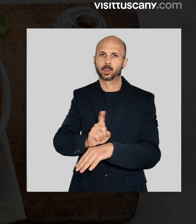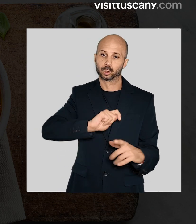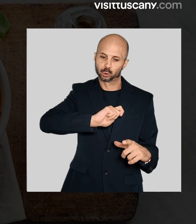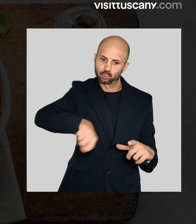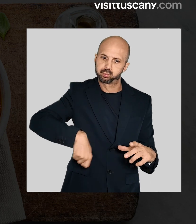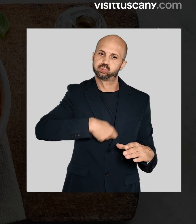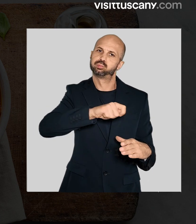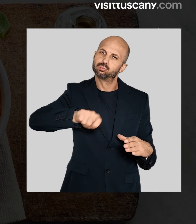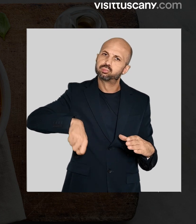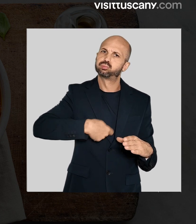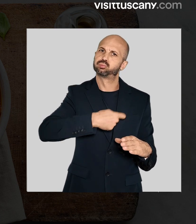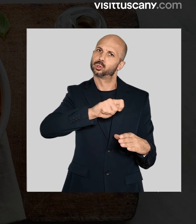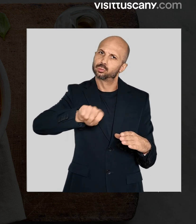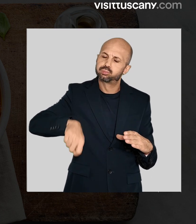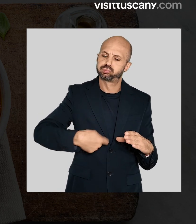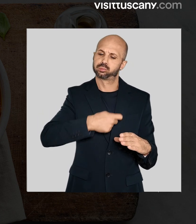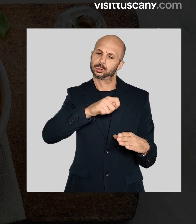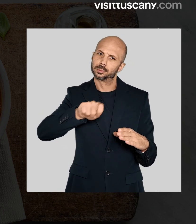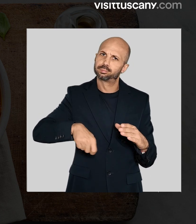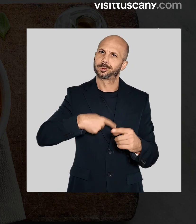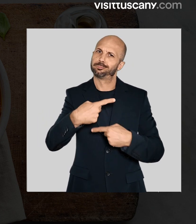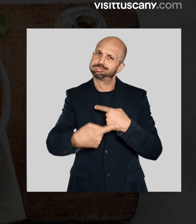Add a cup of hot water.